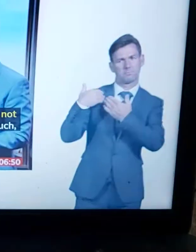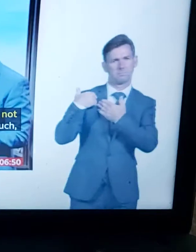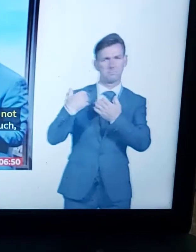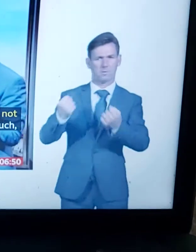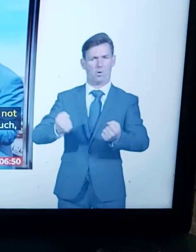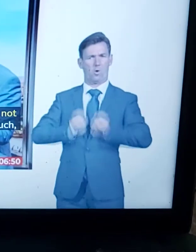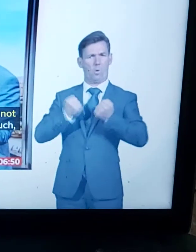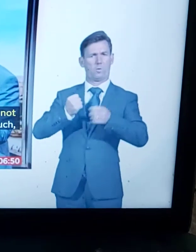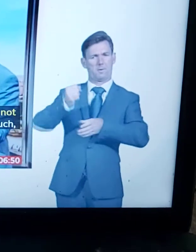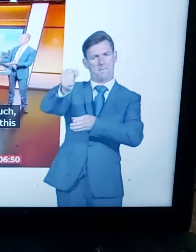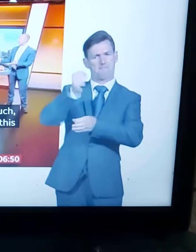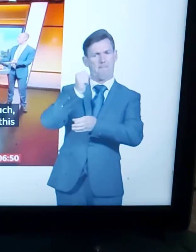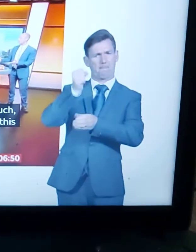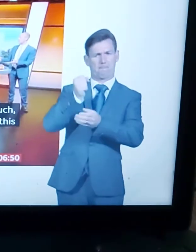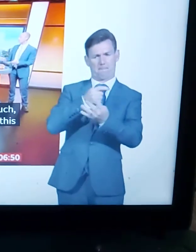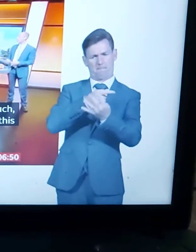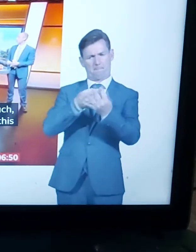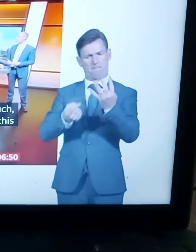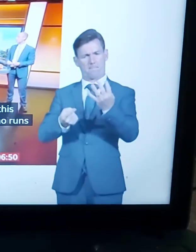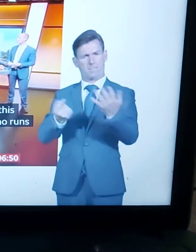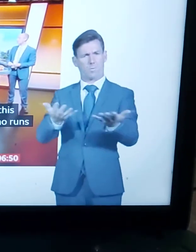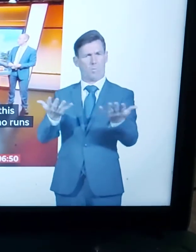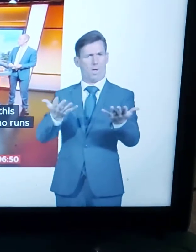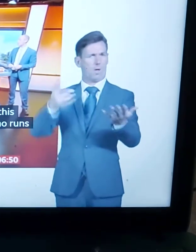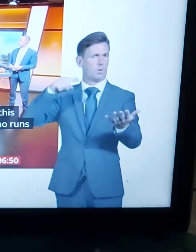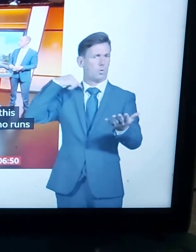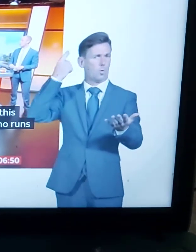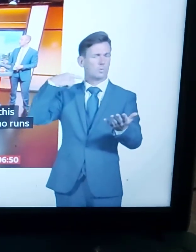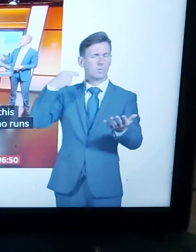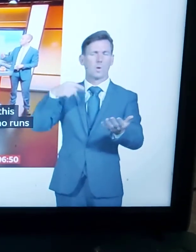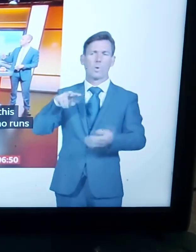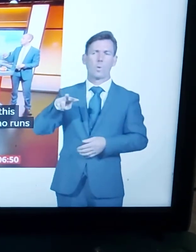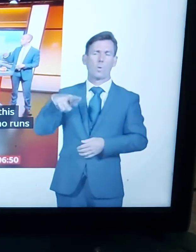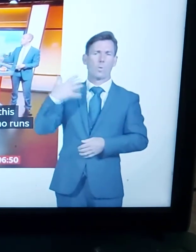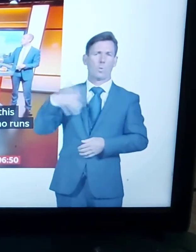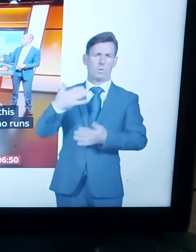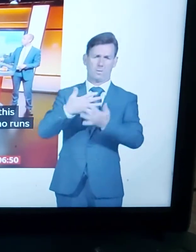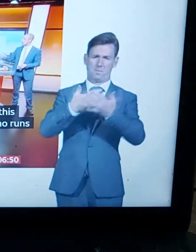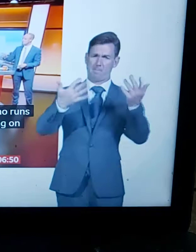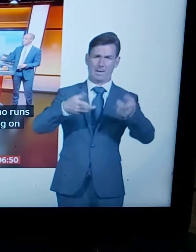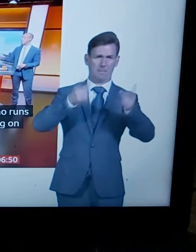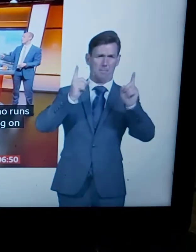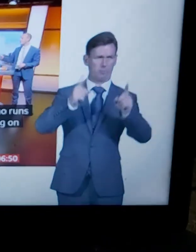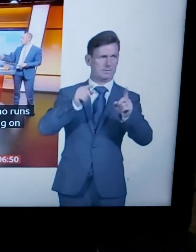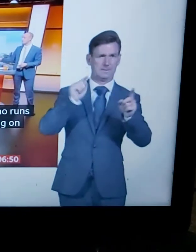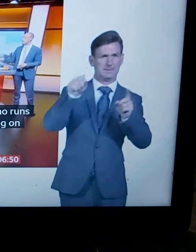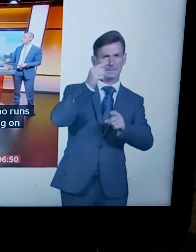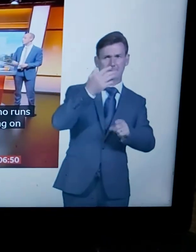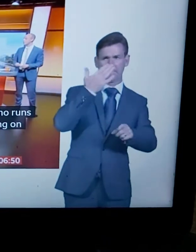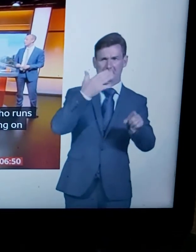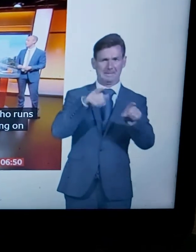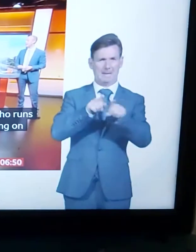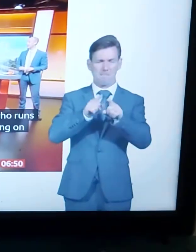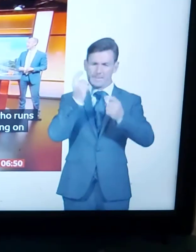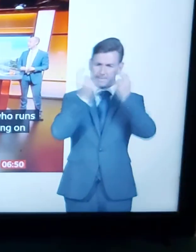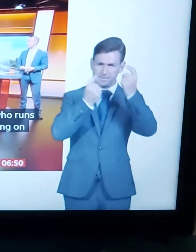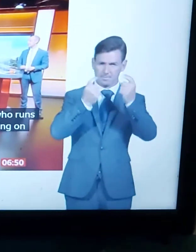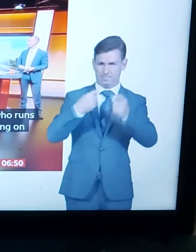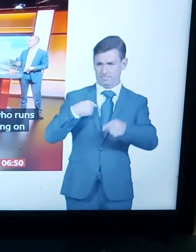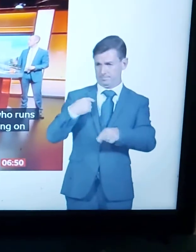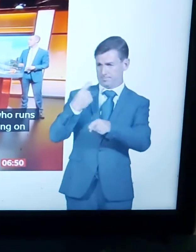really, the different things that a lot of hospitality bosses are able to take into account. Speaking to the boss of Whitbread, that's Premier Inn, Beef Eater, Brewers Fair,